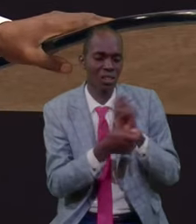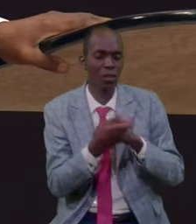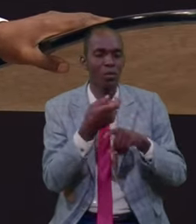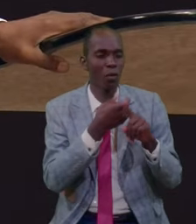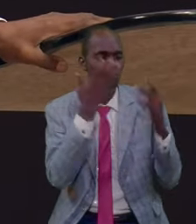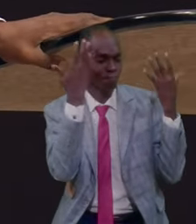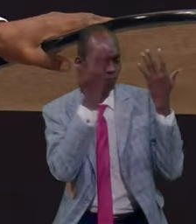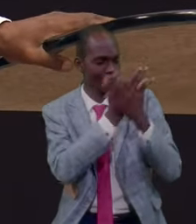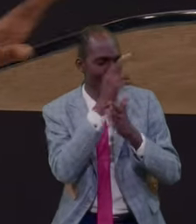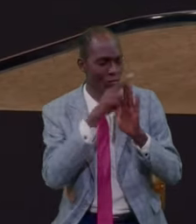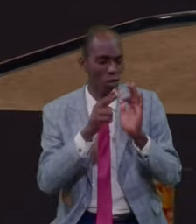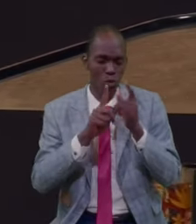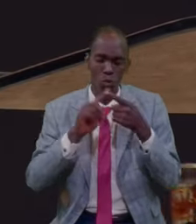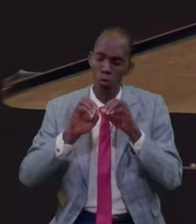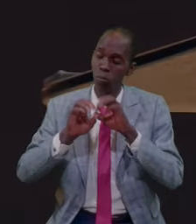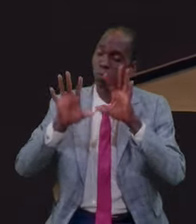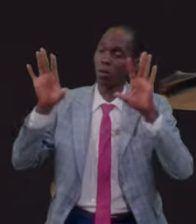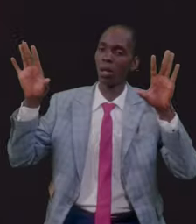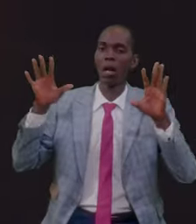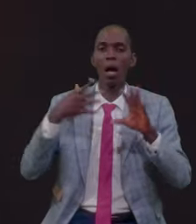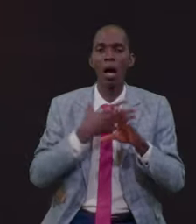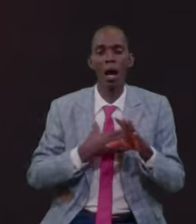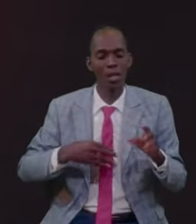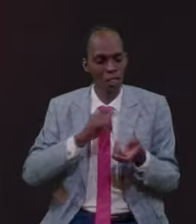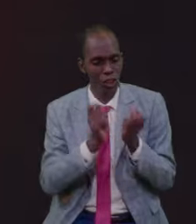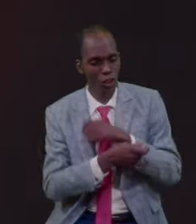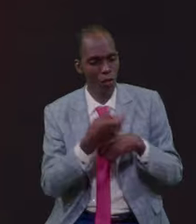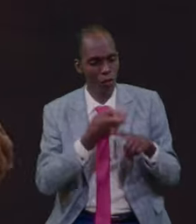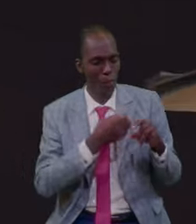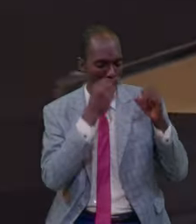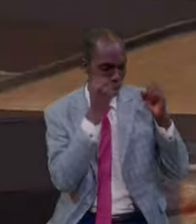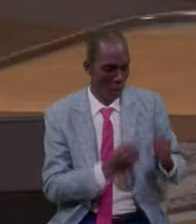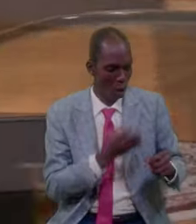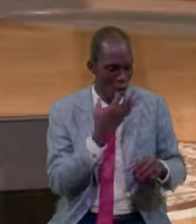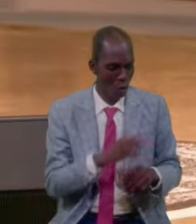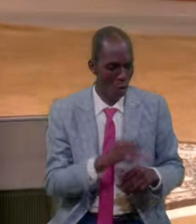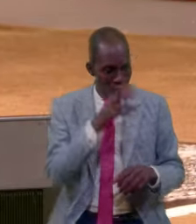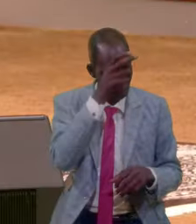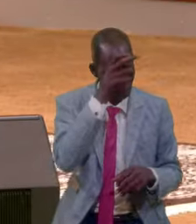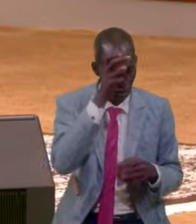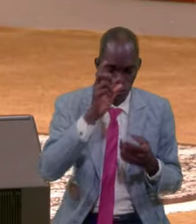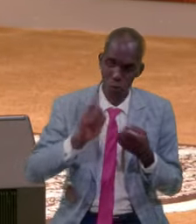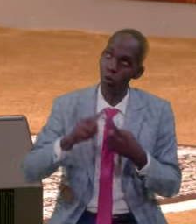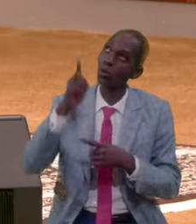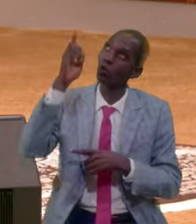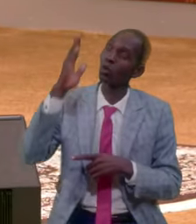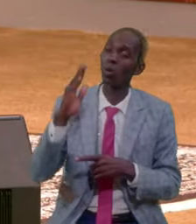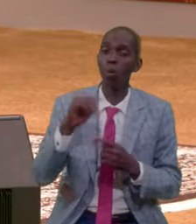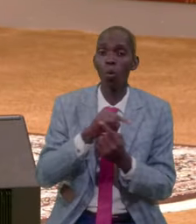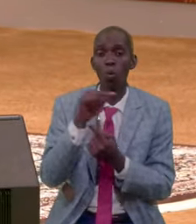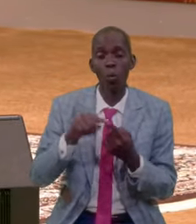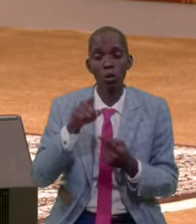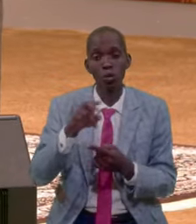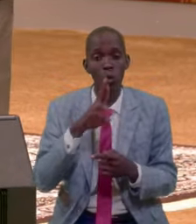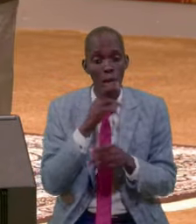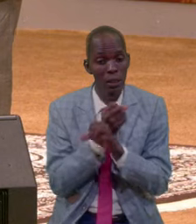from the power of Satan unto God. When we are saved and when we are sanctified,